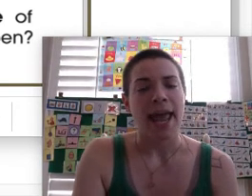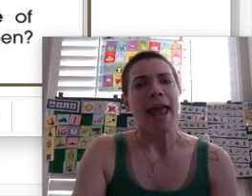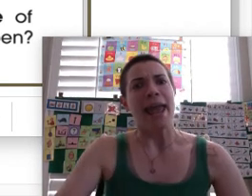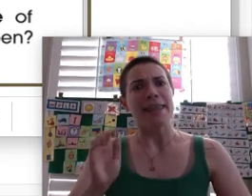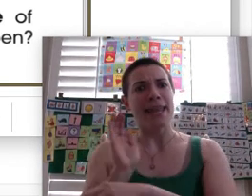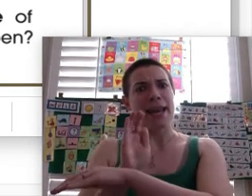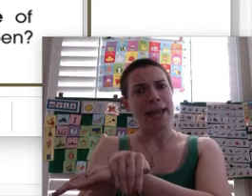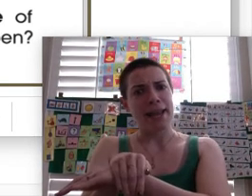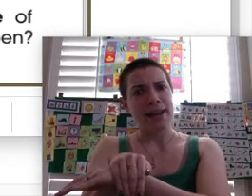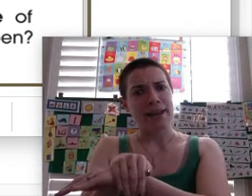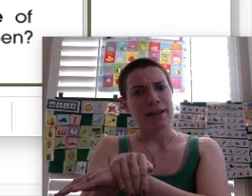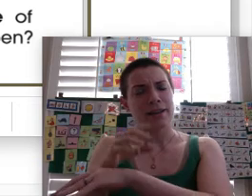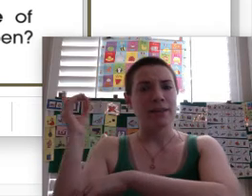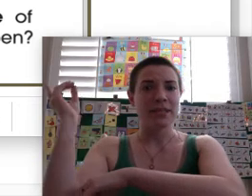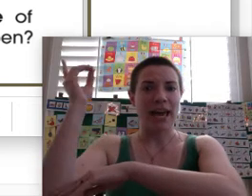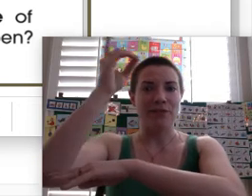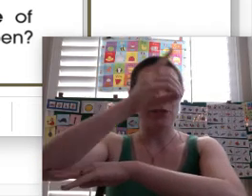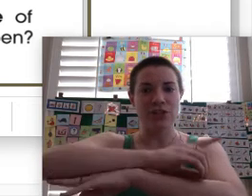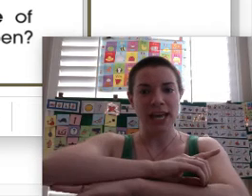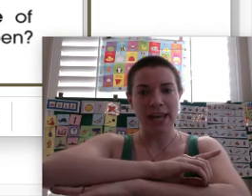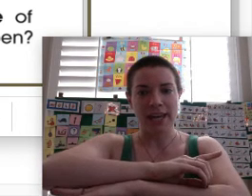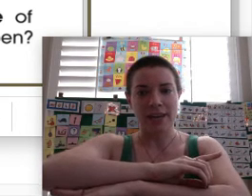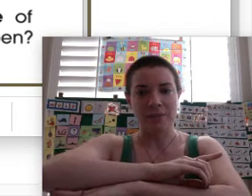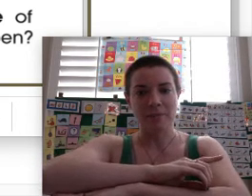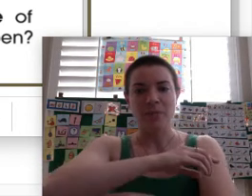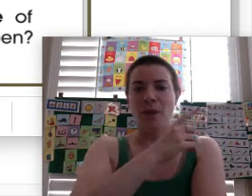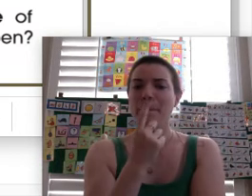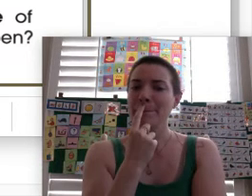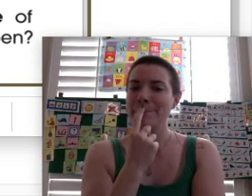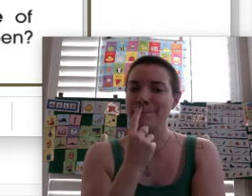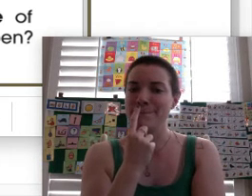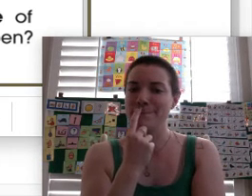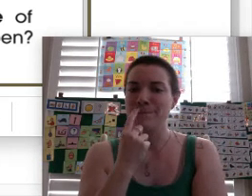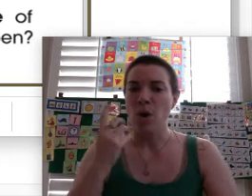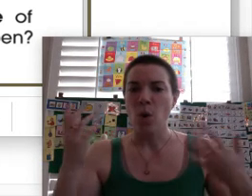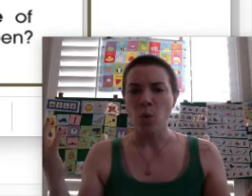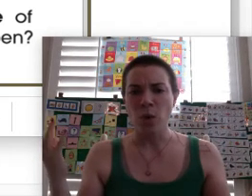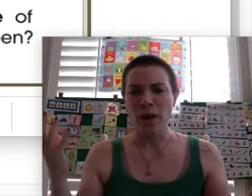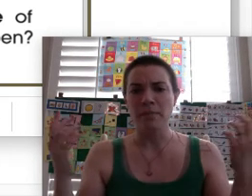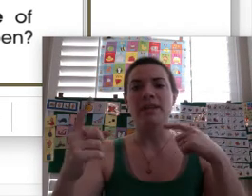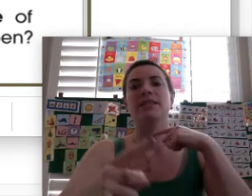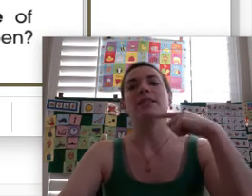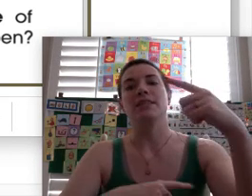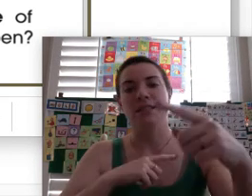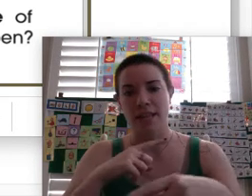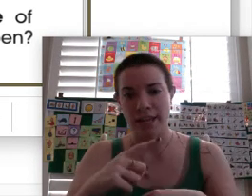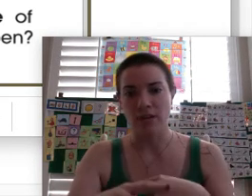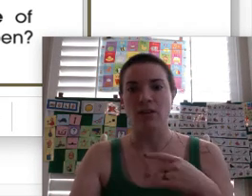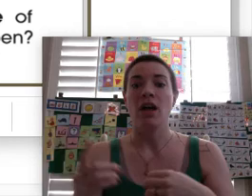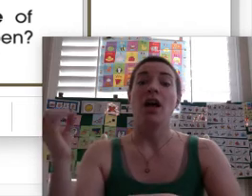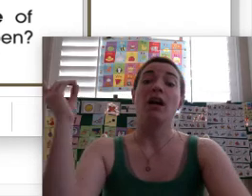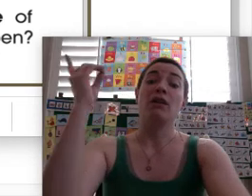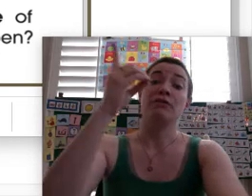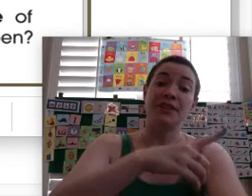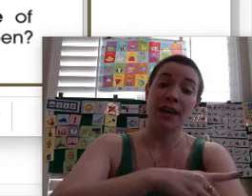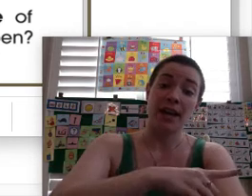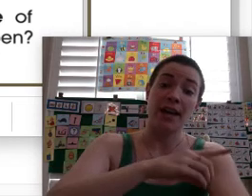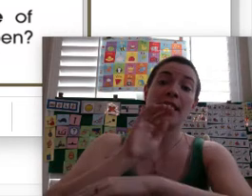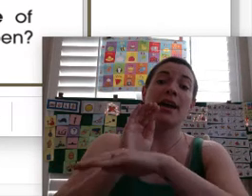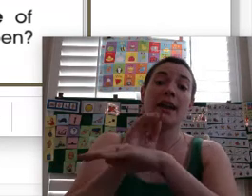and the night comes after day. What makes this cycle